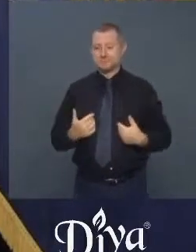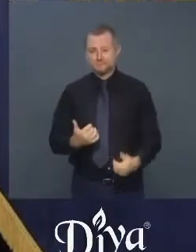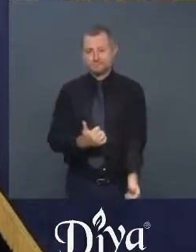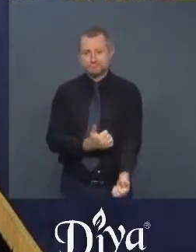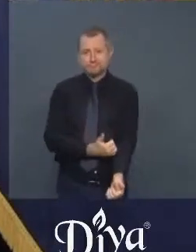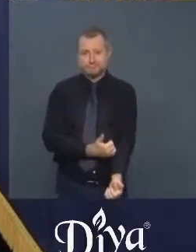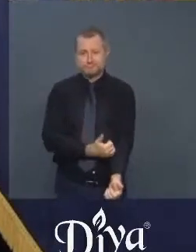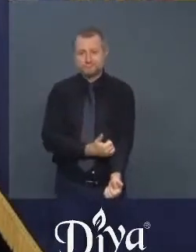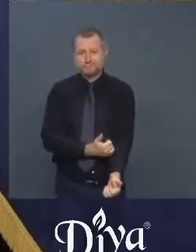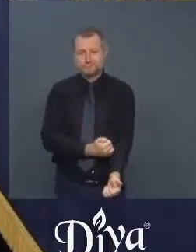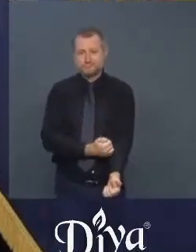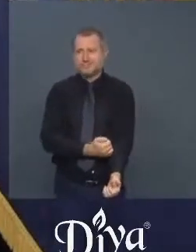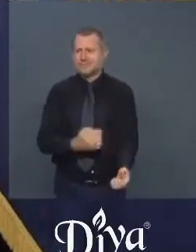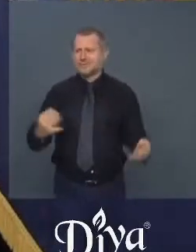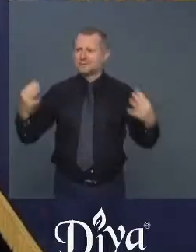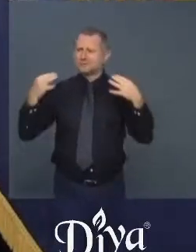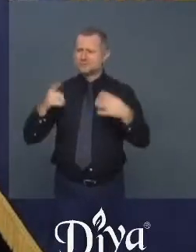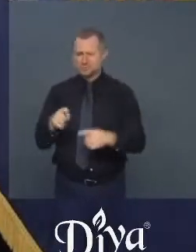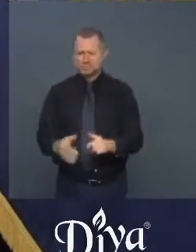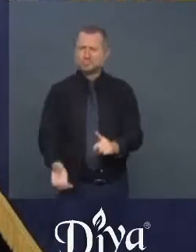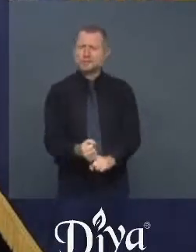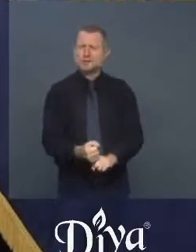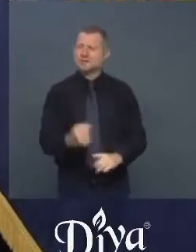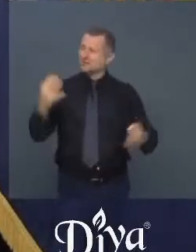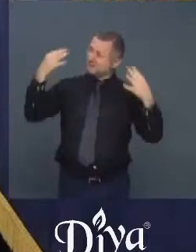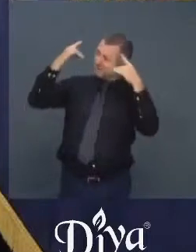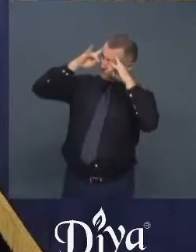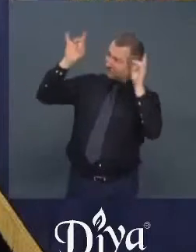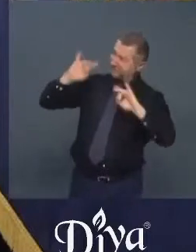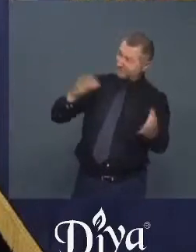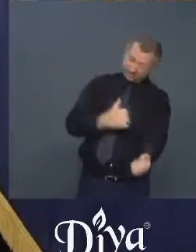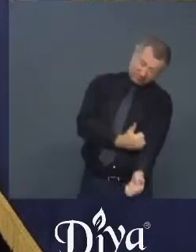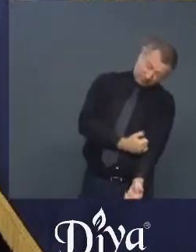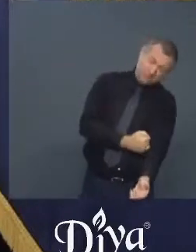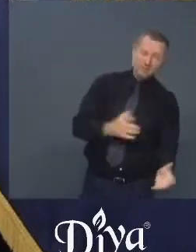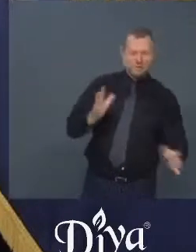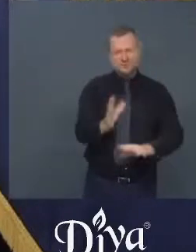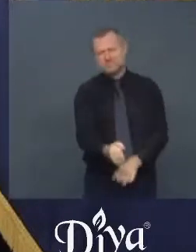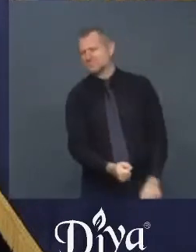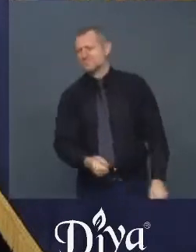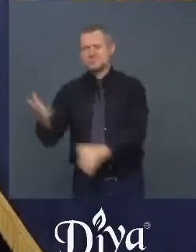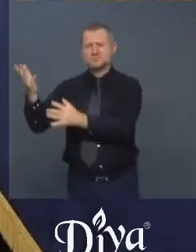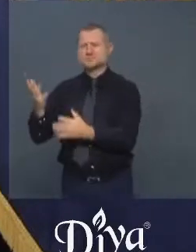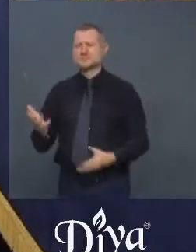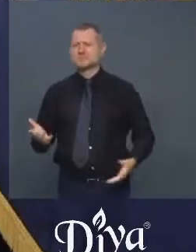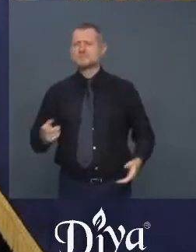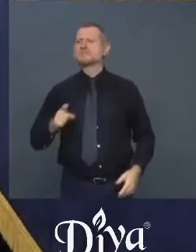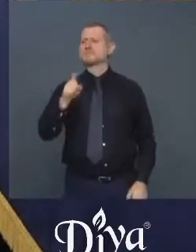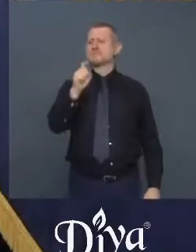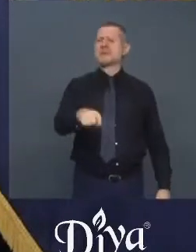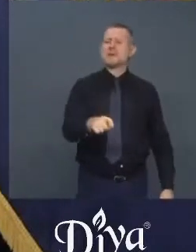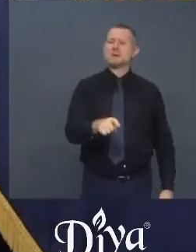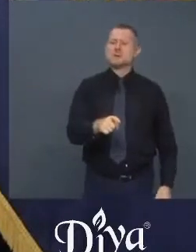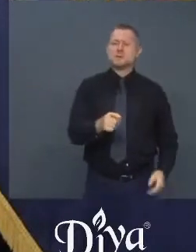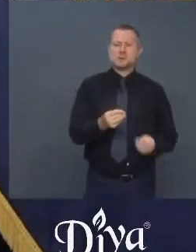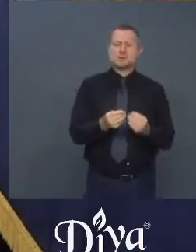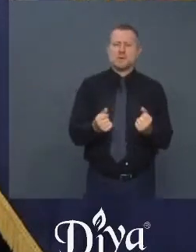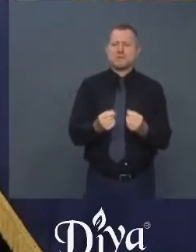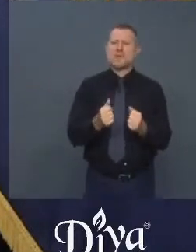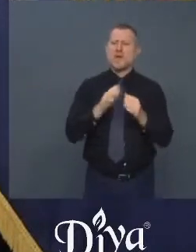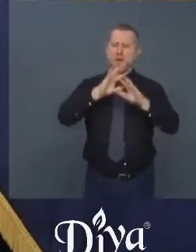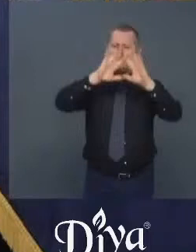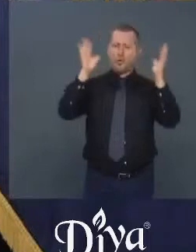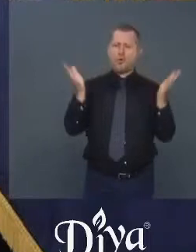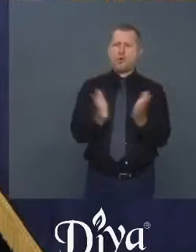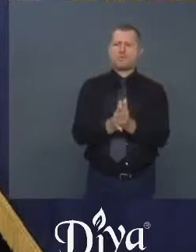be arrested. I mean, so I think we have to attack the whole constellation, because there's a